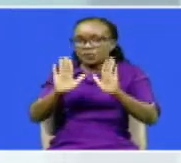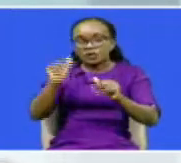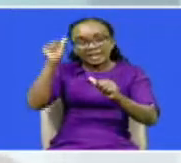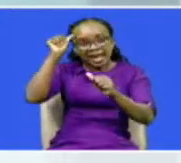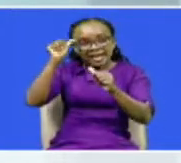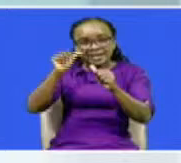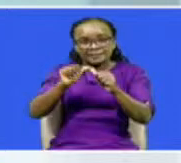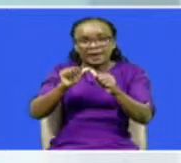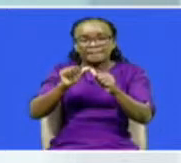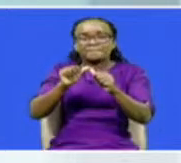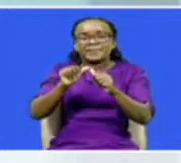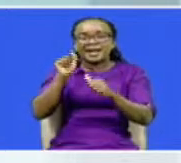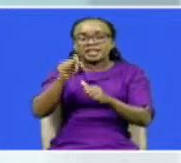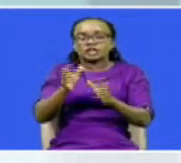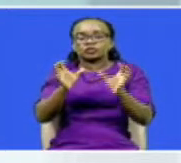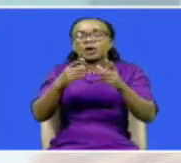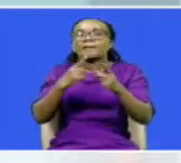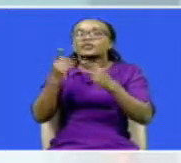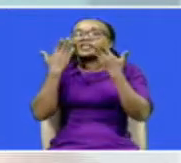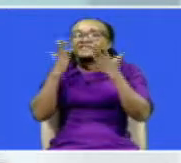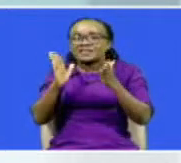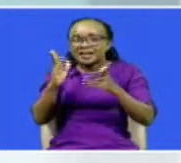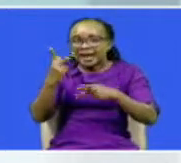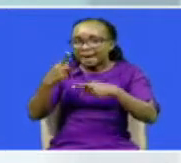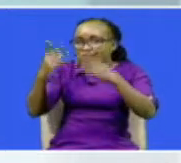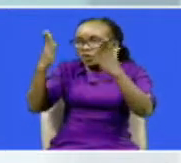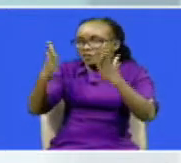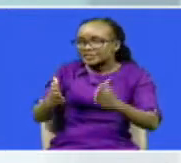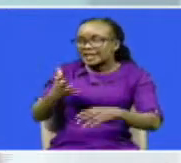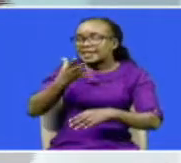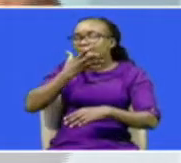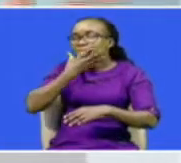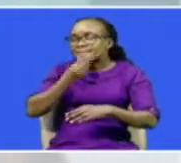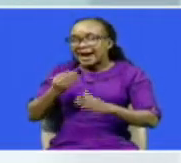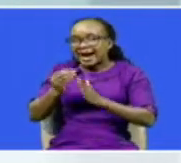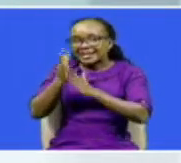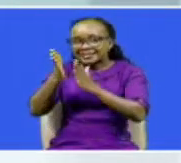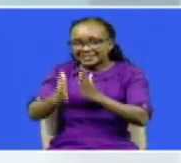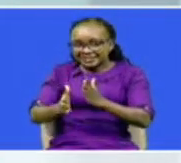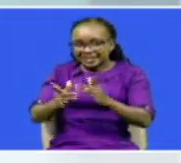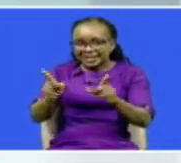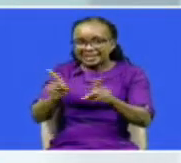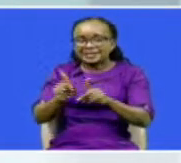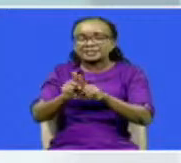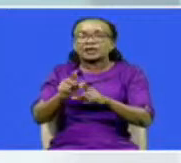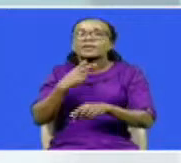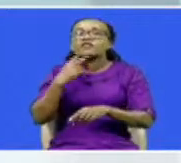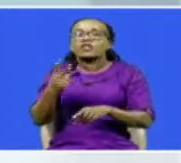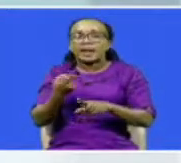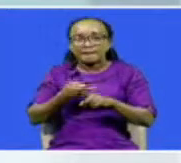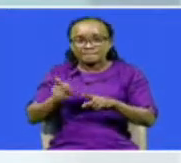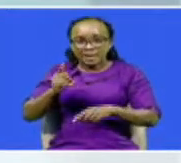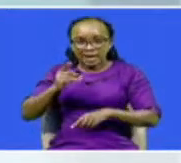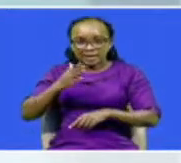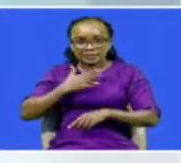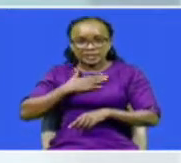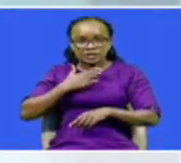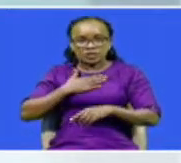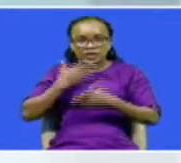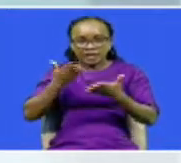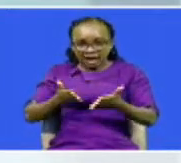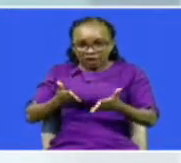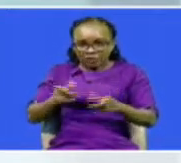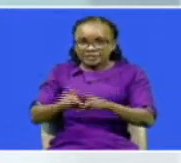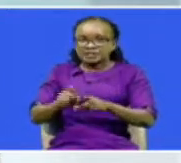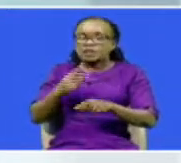Remember, the Roots Party had spoken. Professor is the man in the party who is consolidating the male voice. But my role there is to amplify the